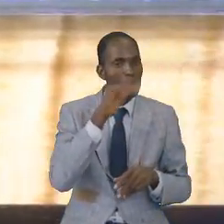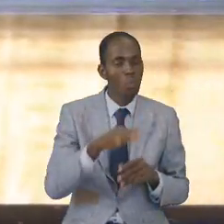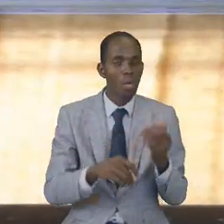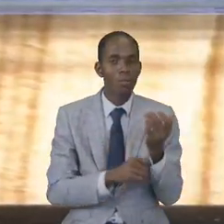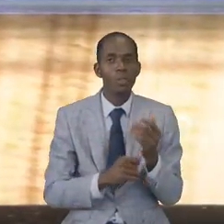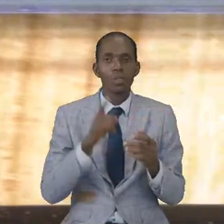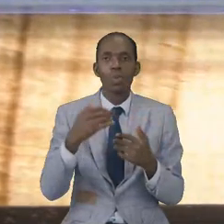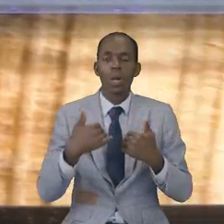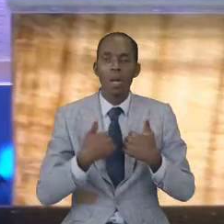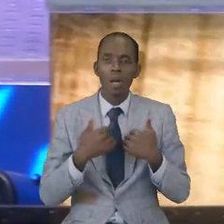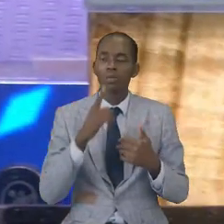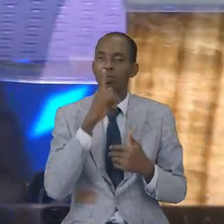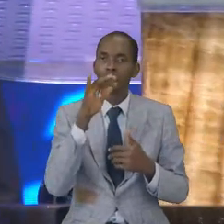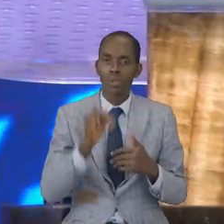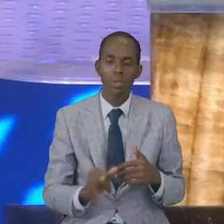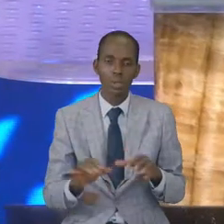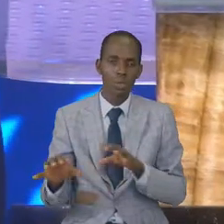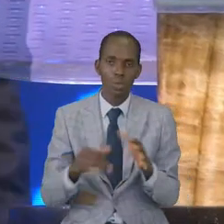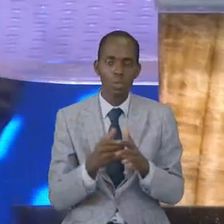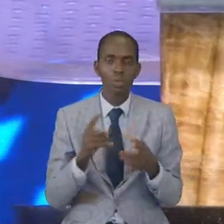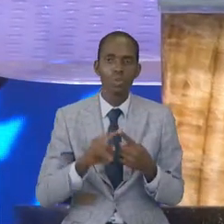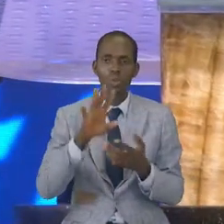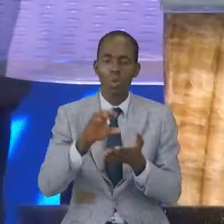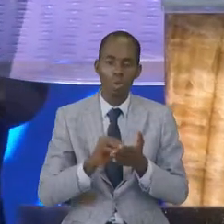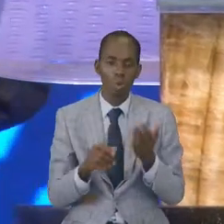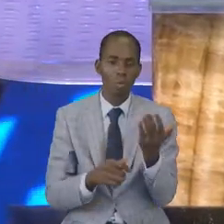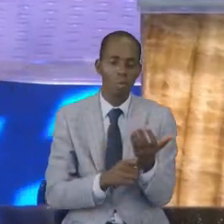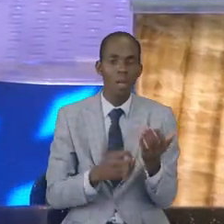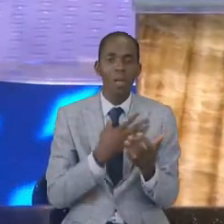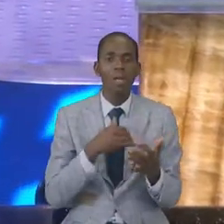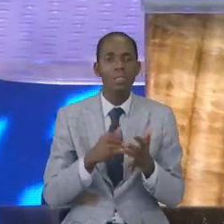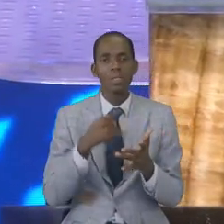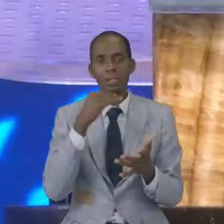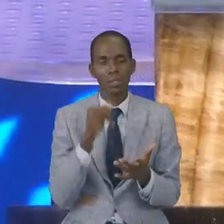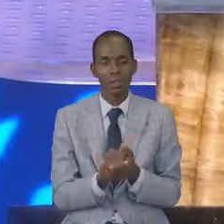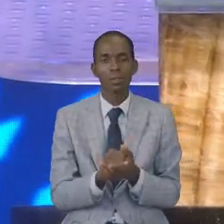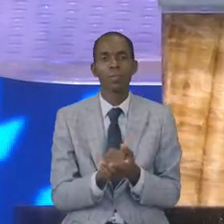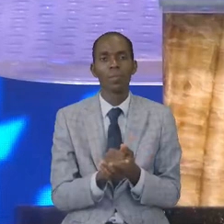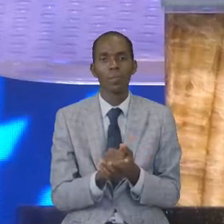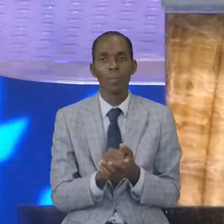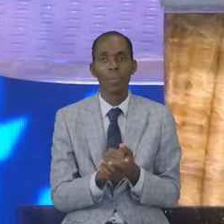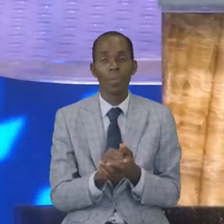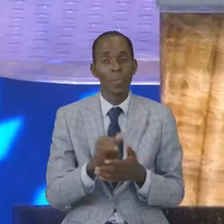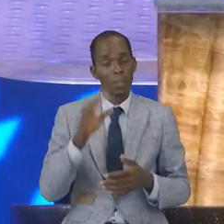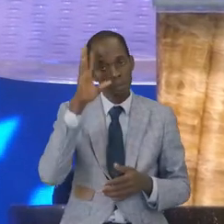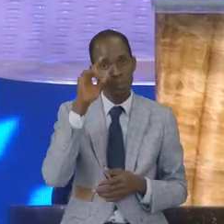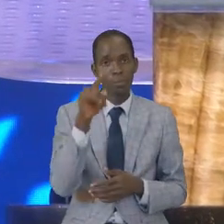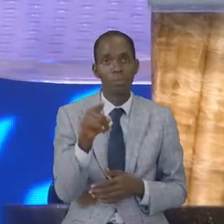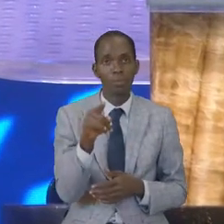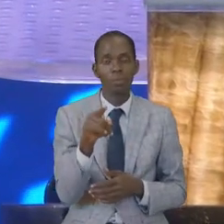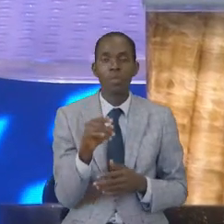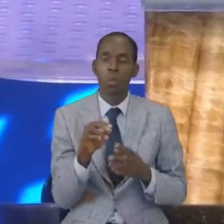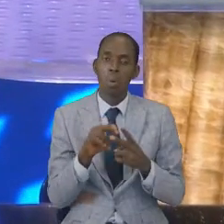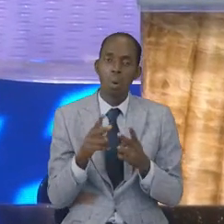You are actually sowing to your own flesh. And it says, he, that is a man, or